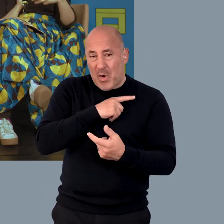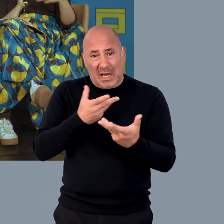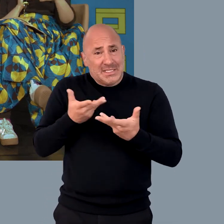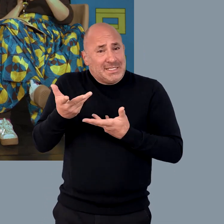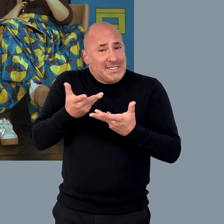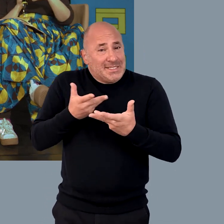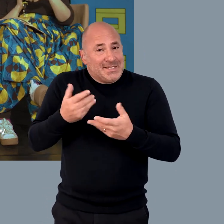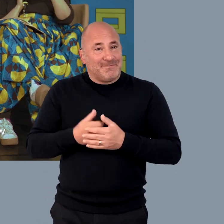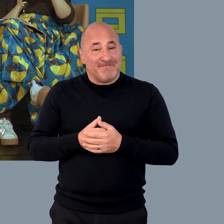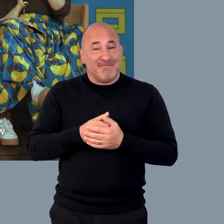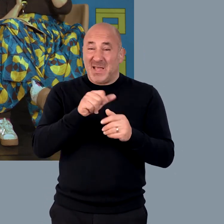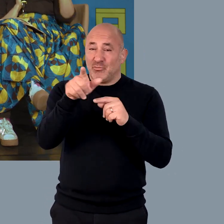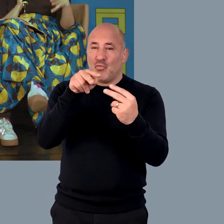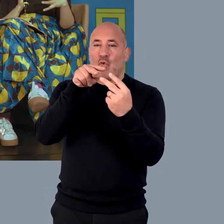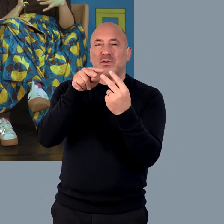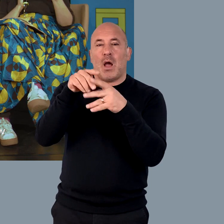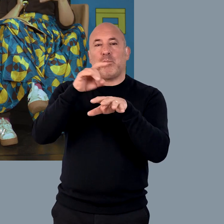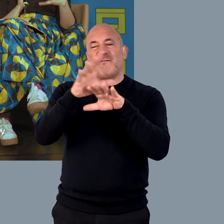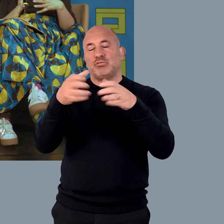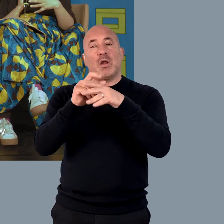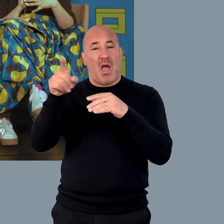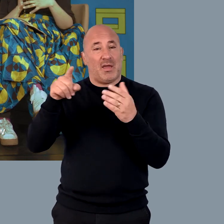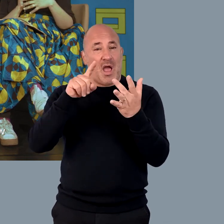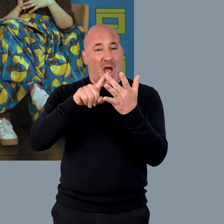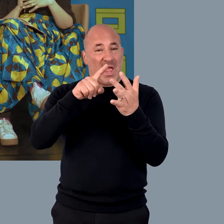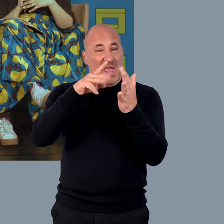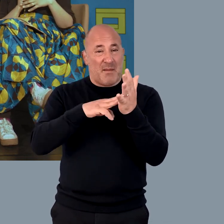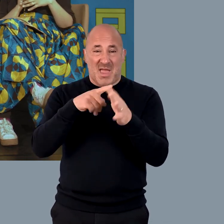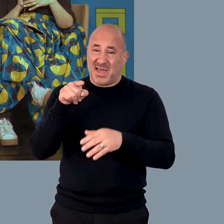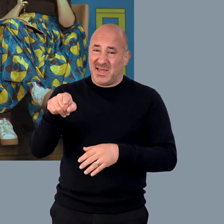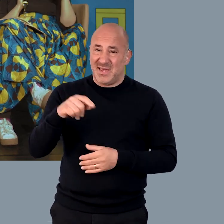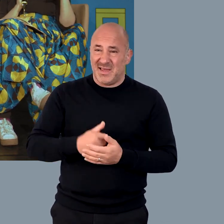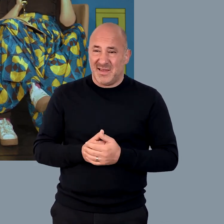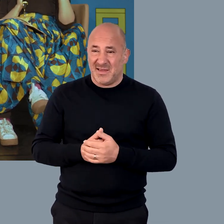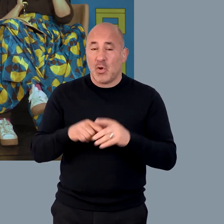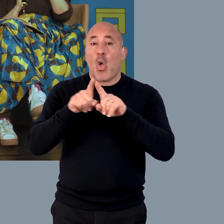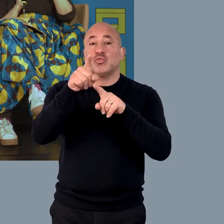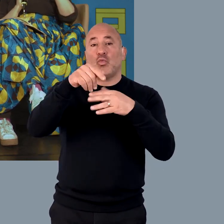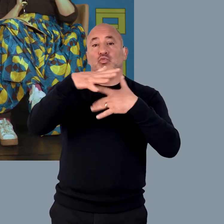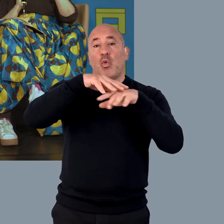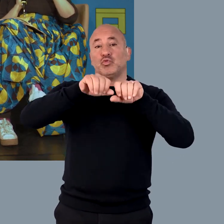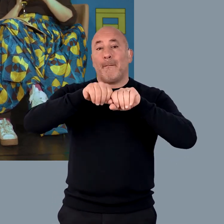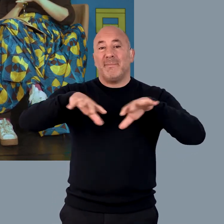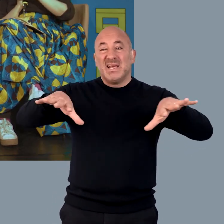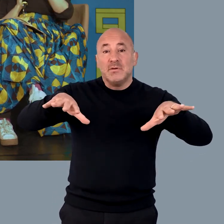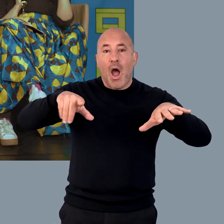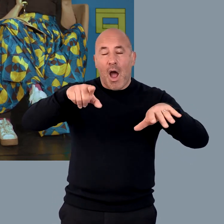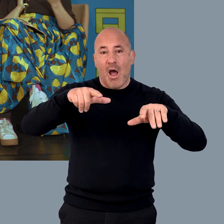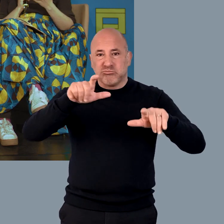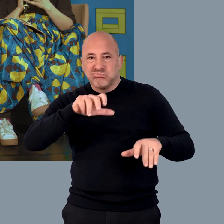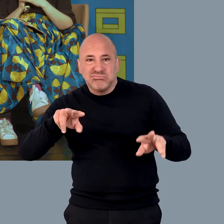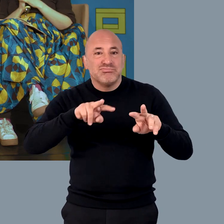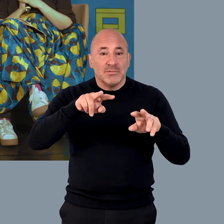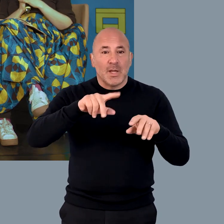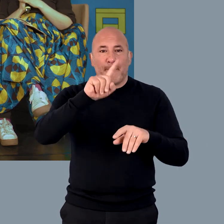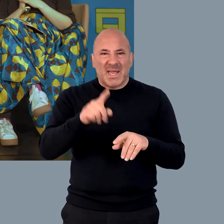they're capable of contributing and kind of laying out how and why they could. So I think, contact like the professional networks like IEMA, but then just